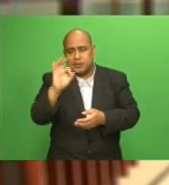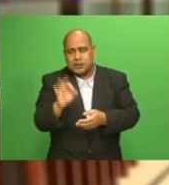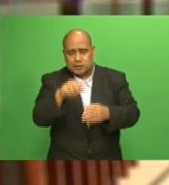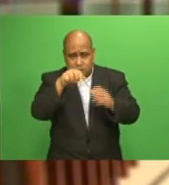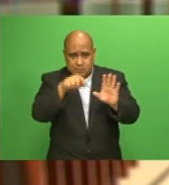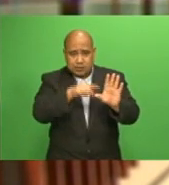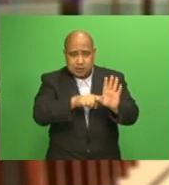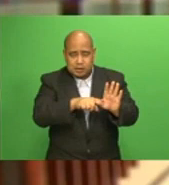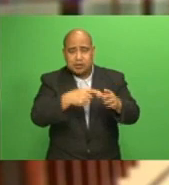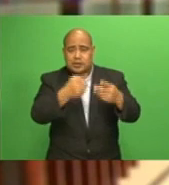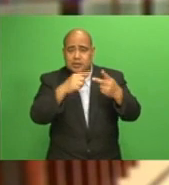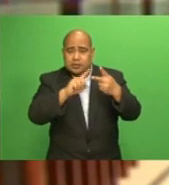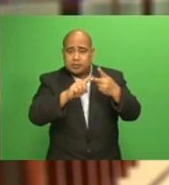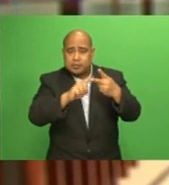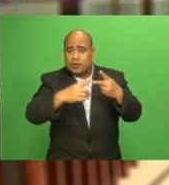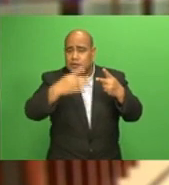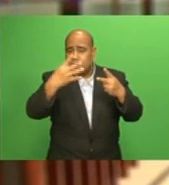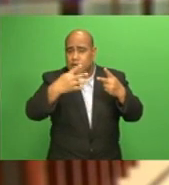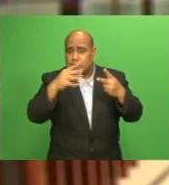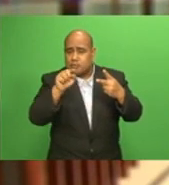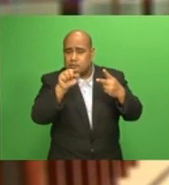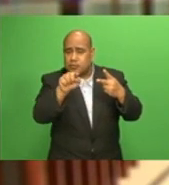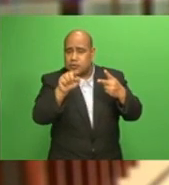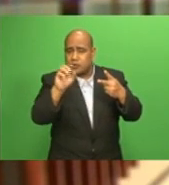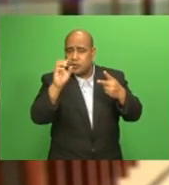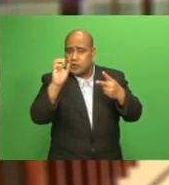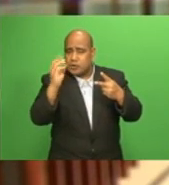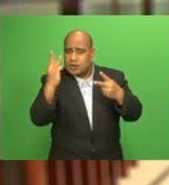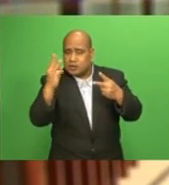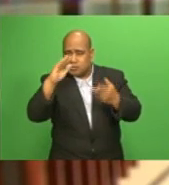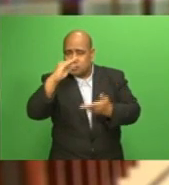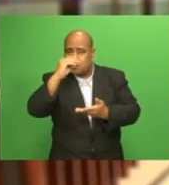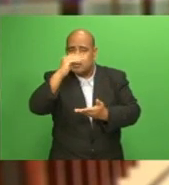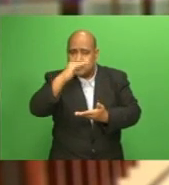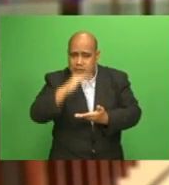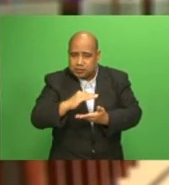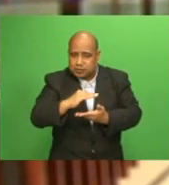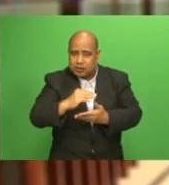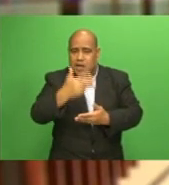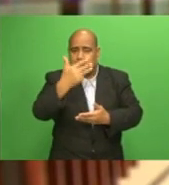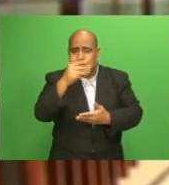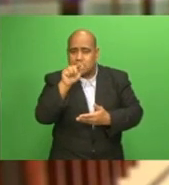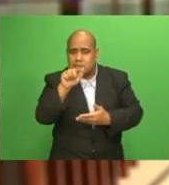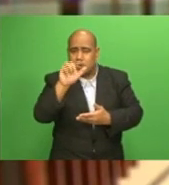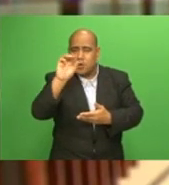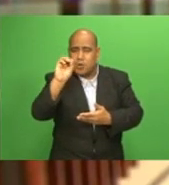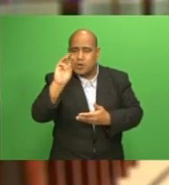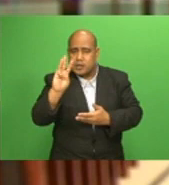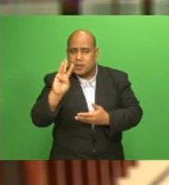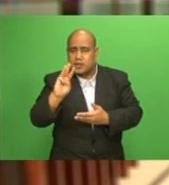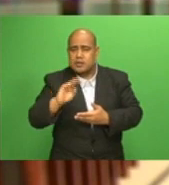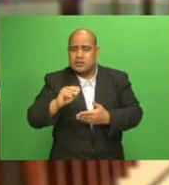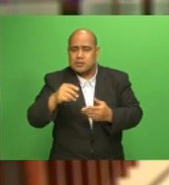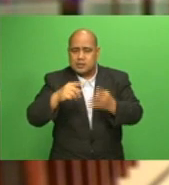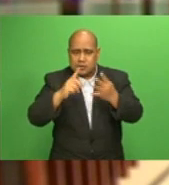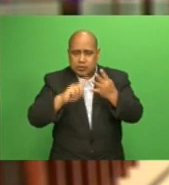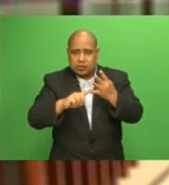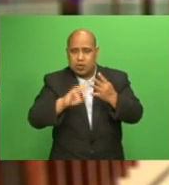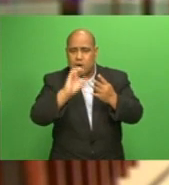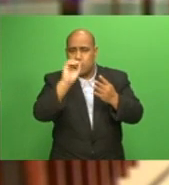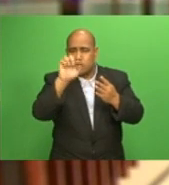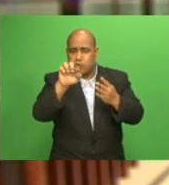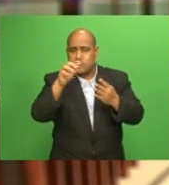current 13.3 to 9.3% by year-end. They predict the inflation rate will be 0.8% this year,